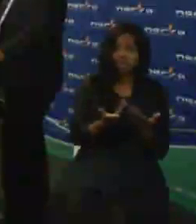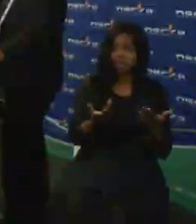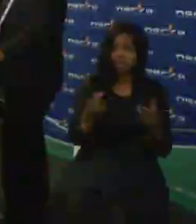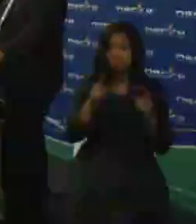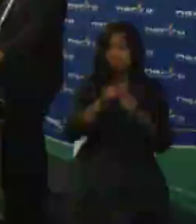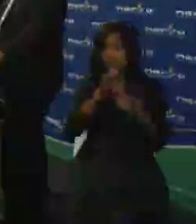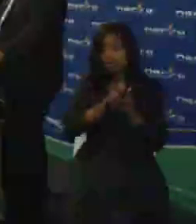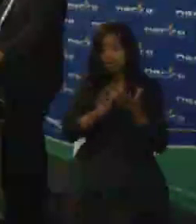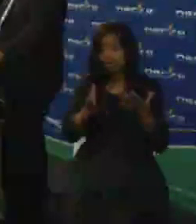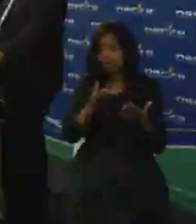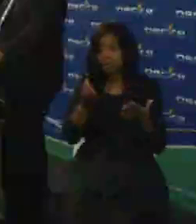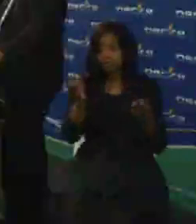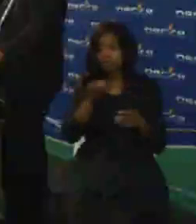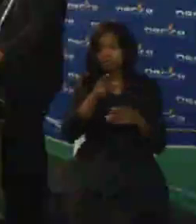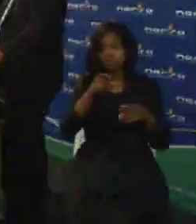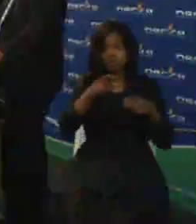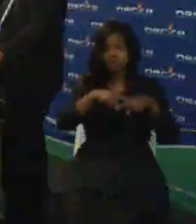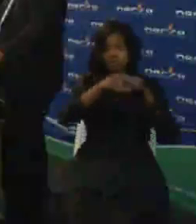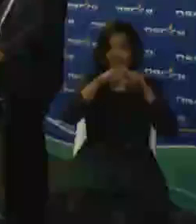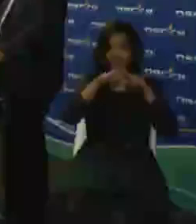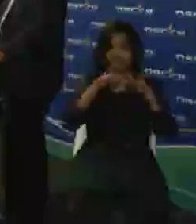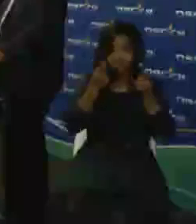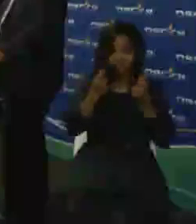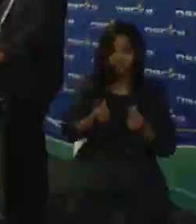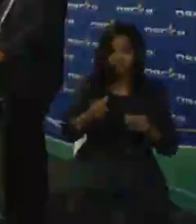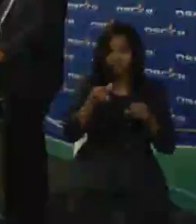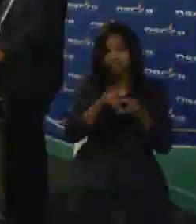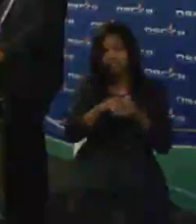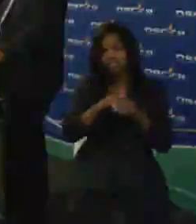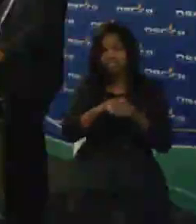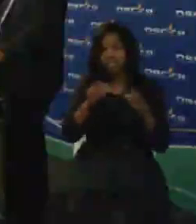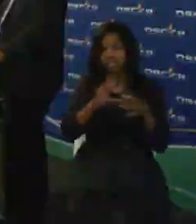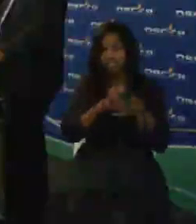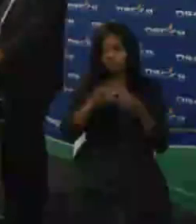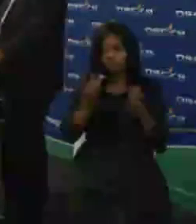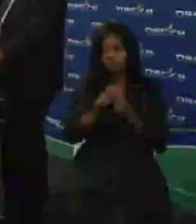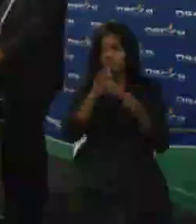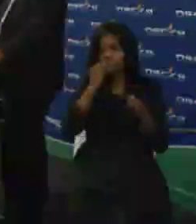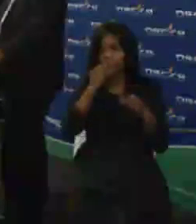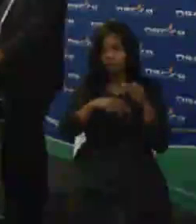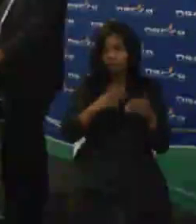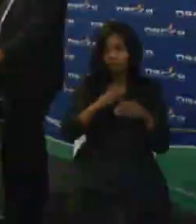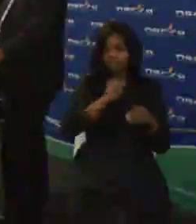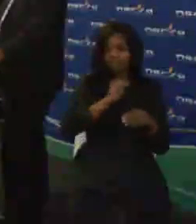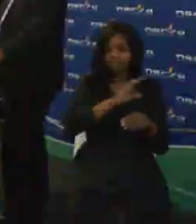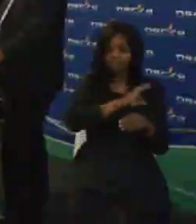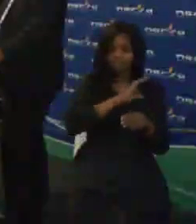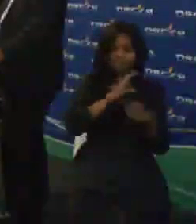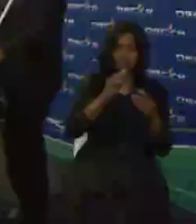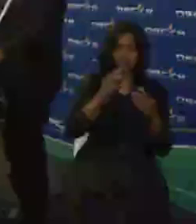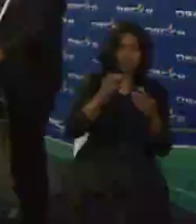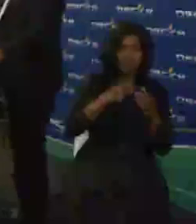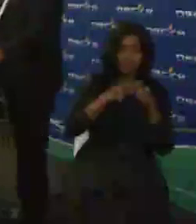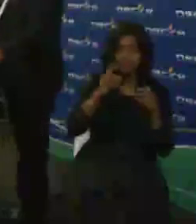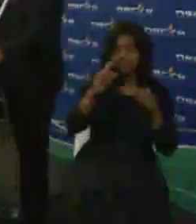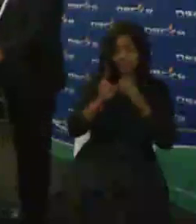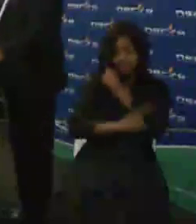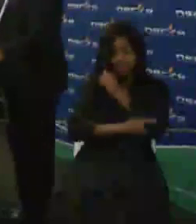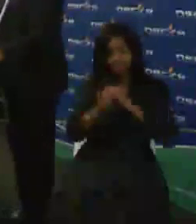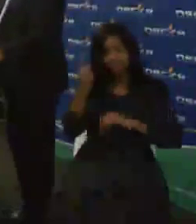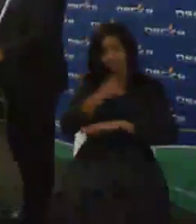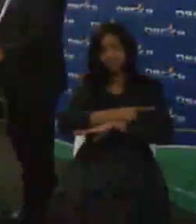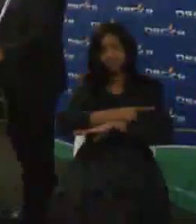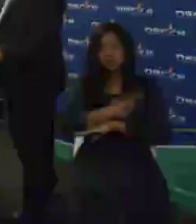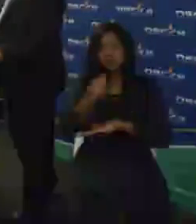to some of the fixed costs, in particular when we talk about staff costs. At the end of the day,